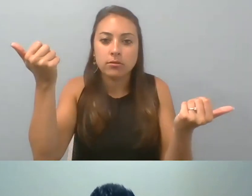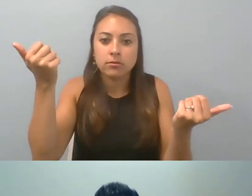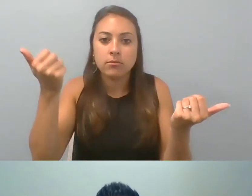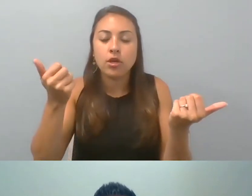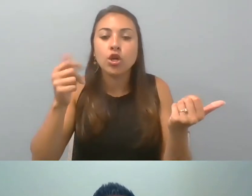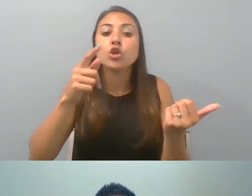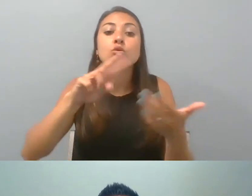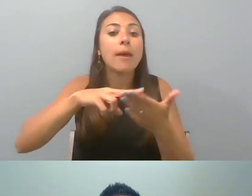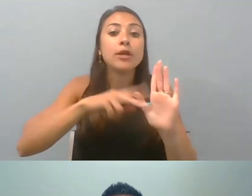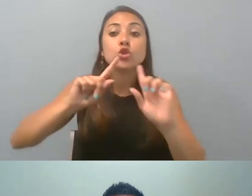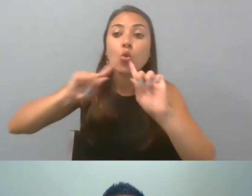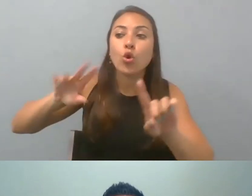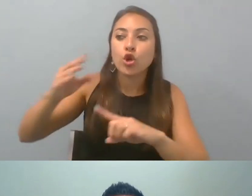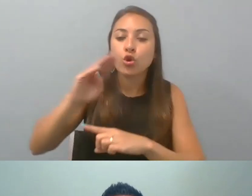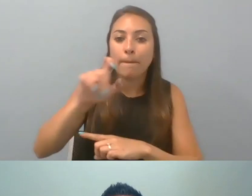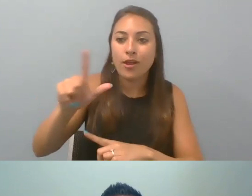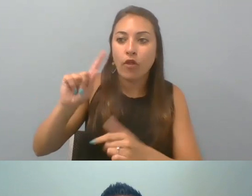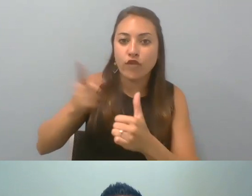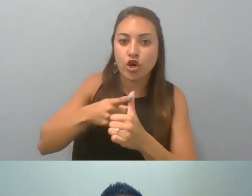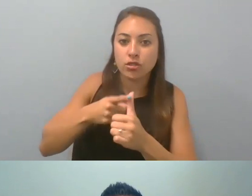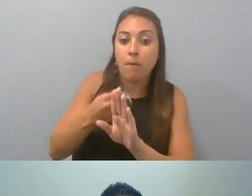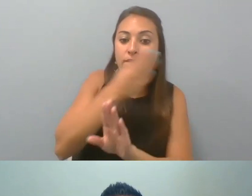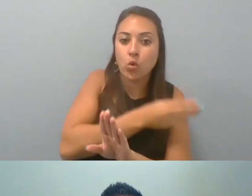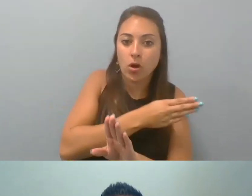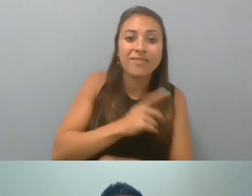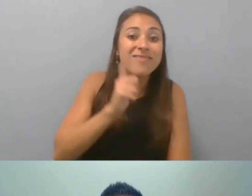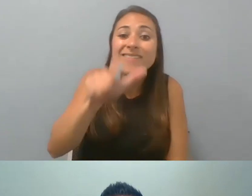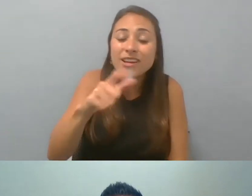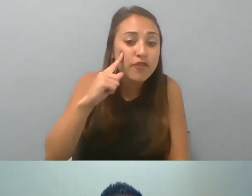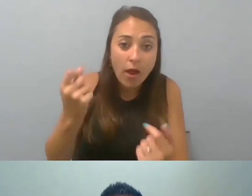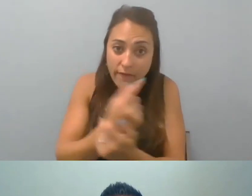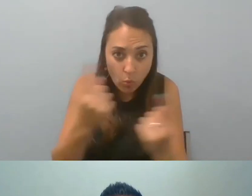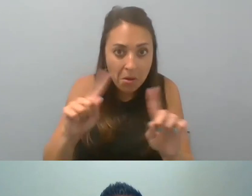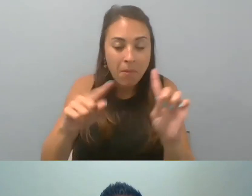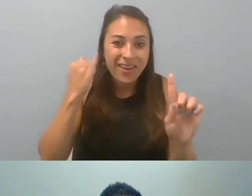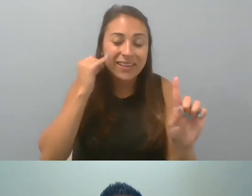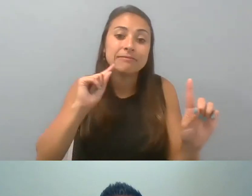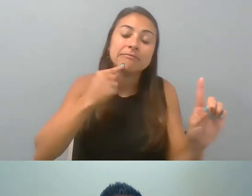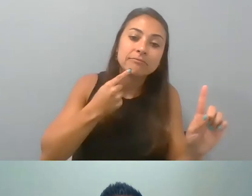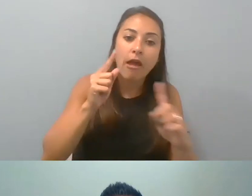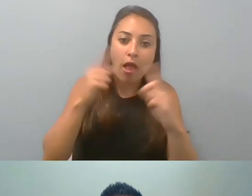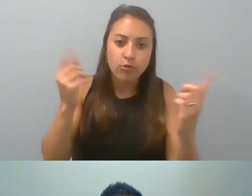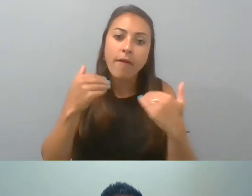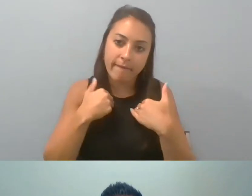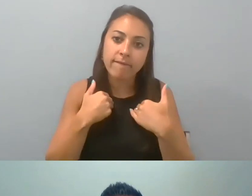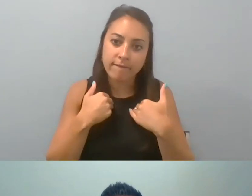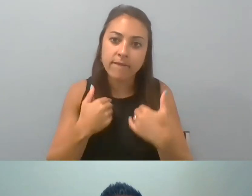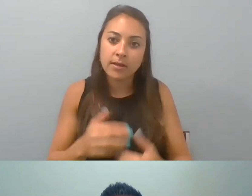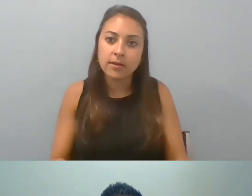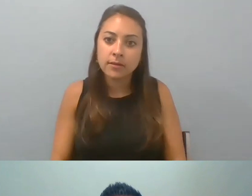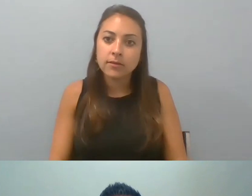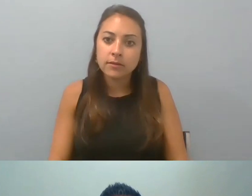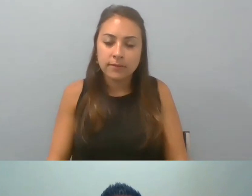ahead. But that's not necessary for everyone. Well, first I will say for students who are participating in that, it doesn't exclude